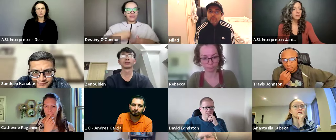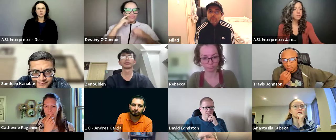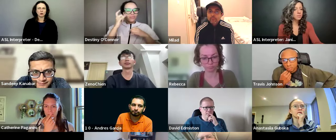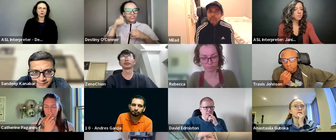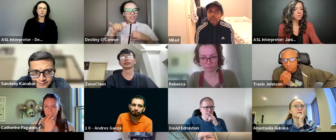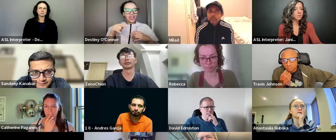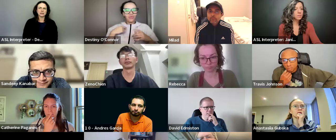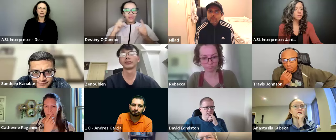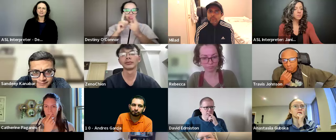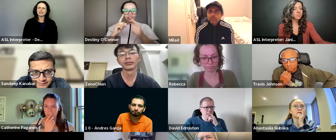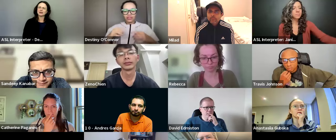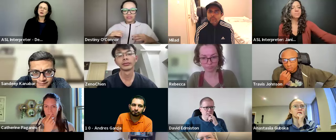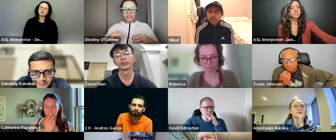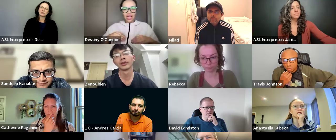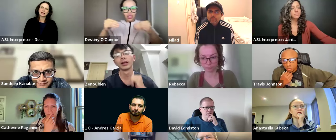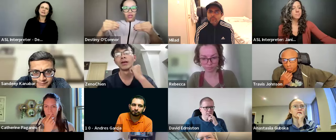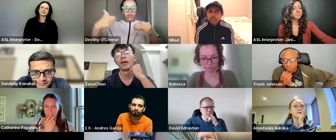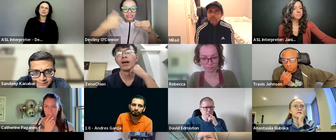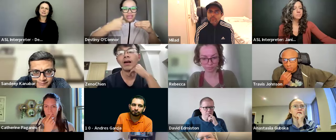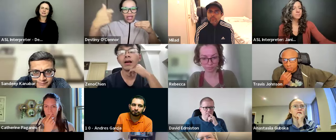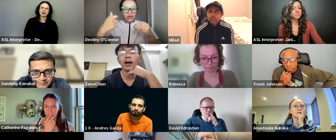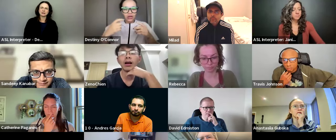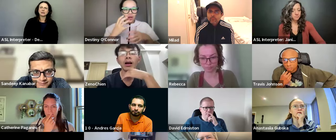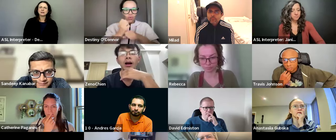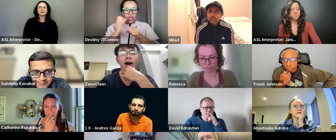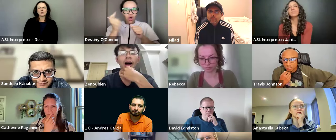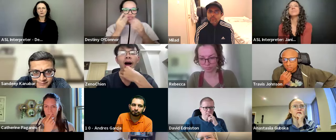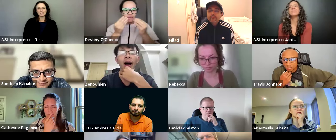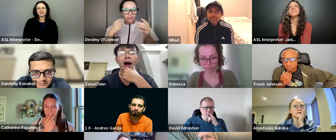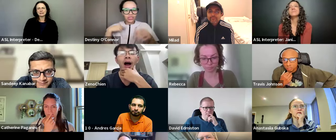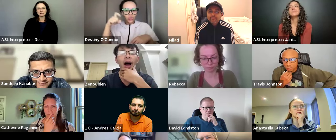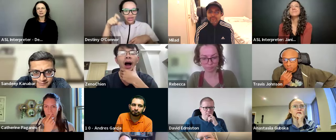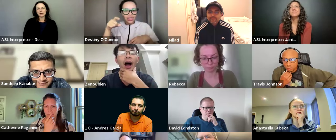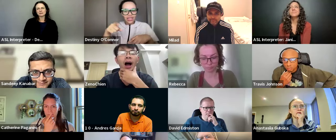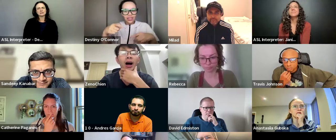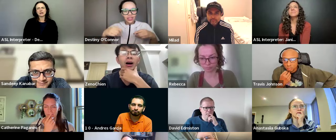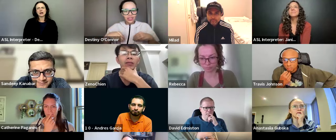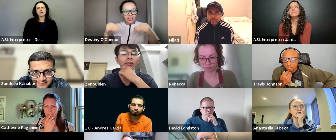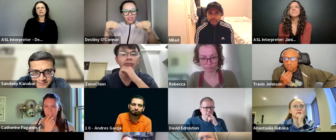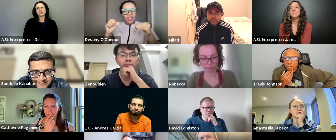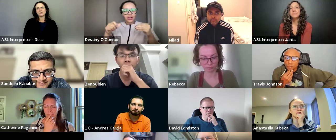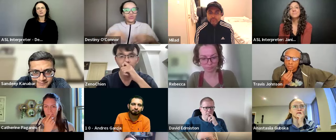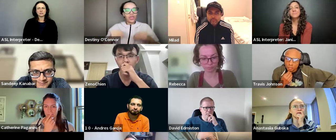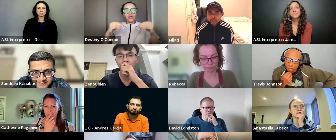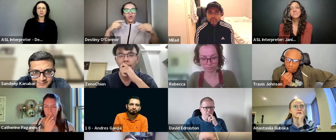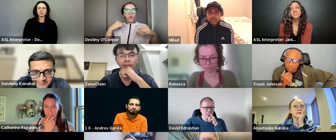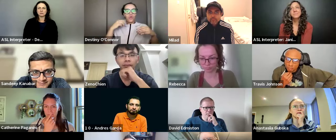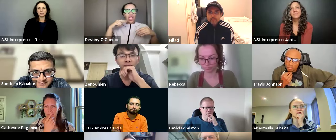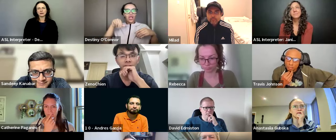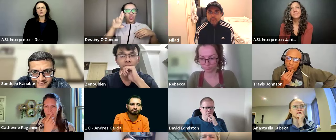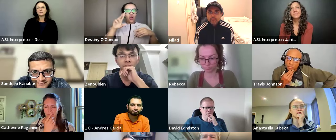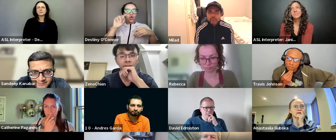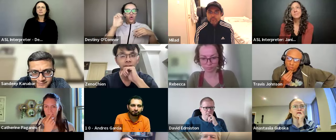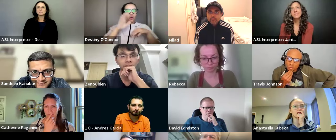used QR codes, and I was thinking, oh, I wish we had a big sign that said that, you know, where they could easily access that and get all the information they